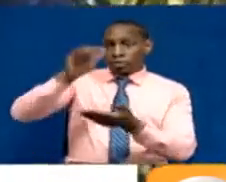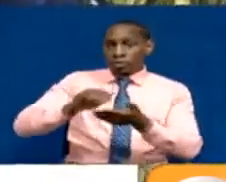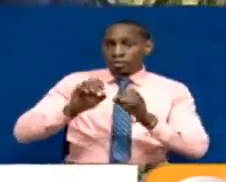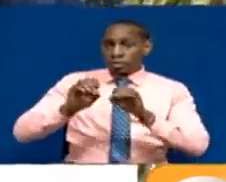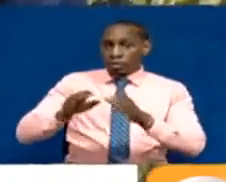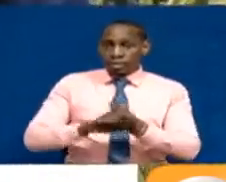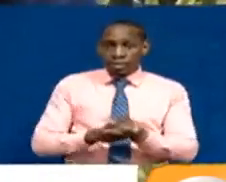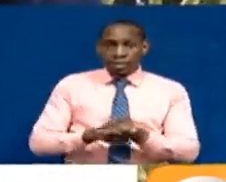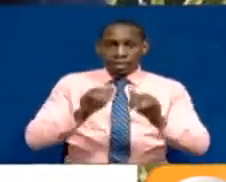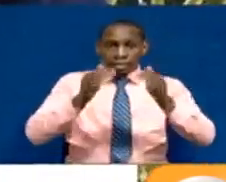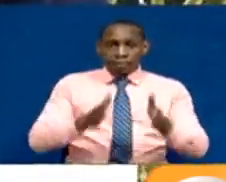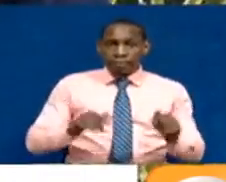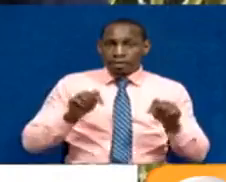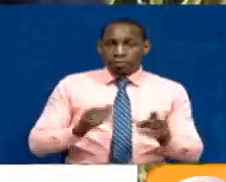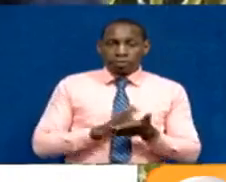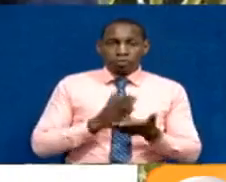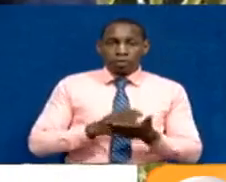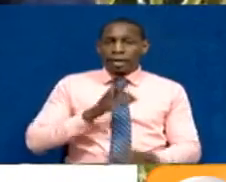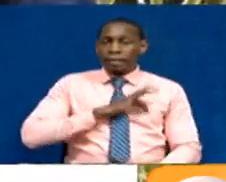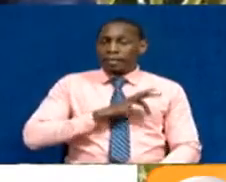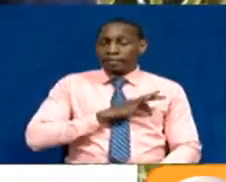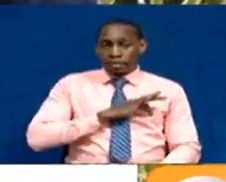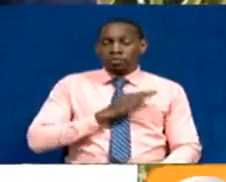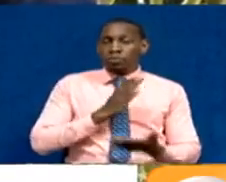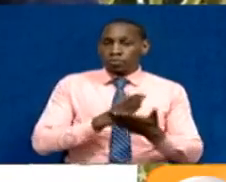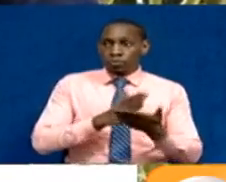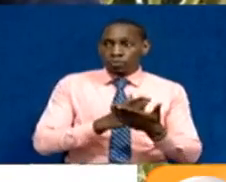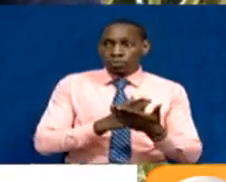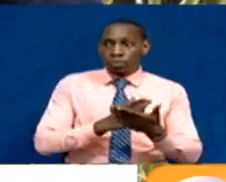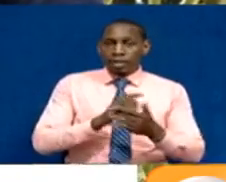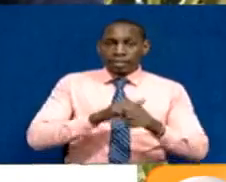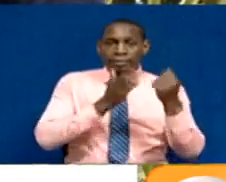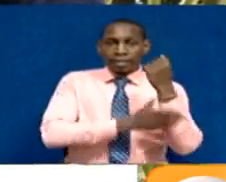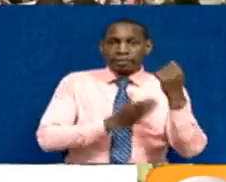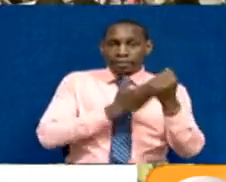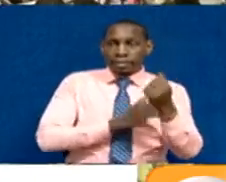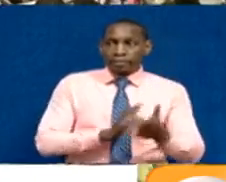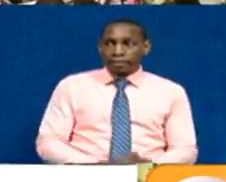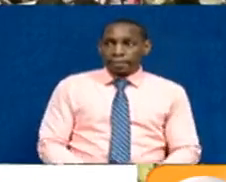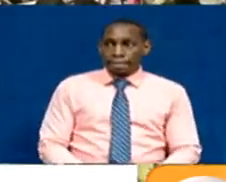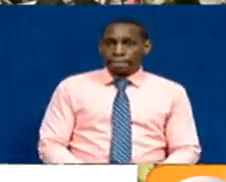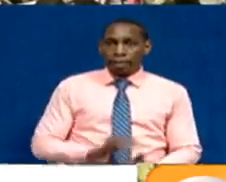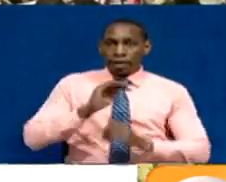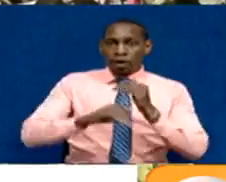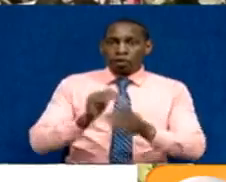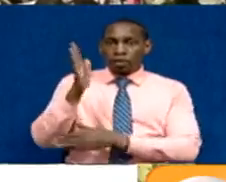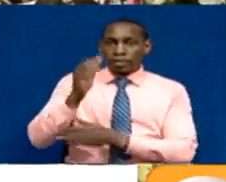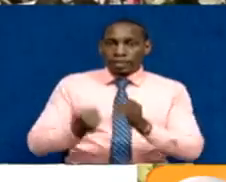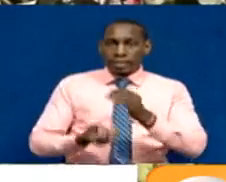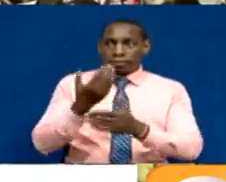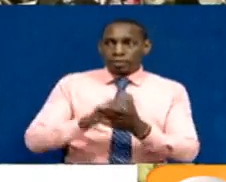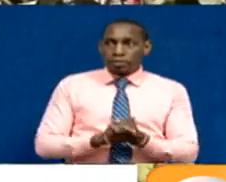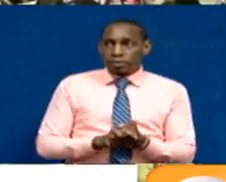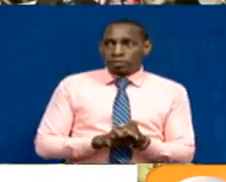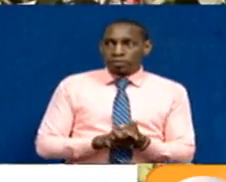his losses, Martin is today smiling all the way to the bank after every harvest. A whole tree can produce about one